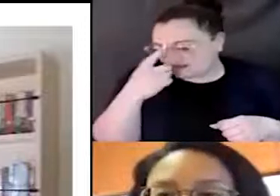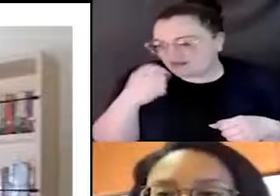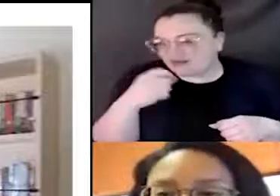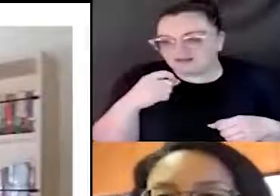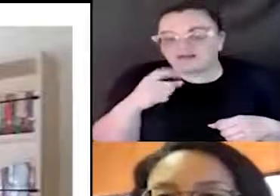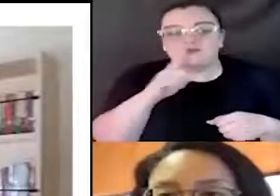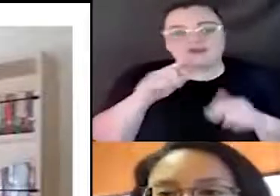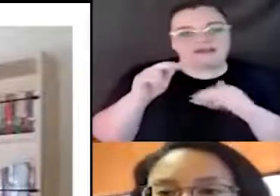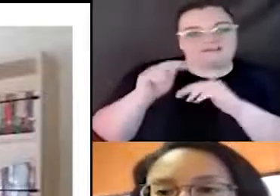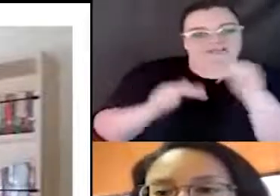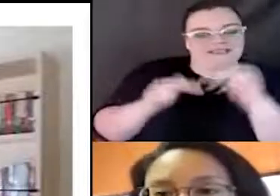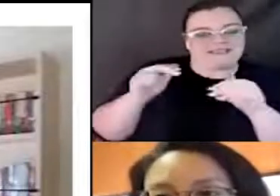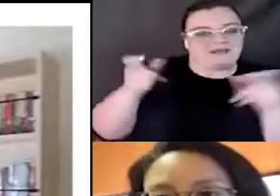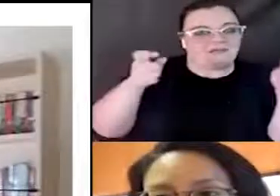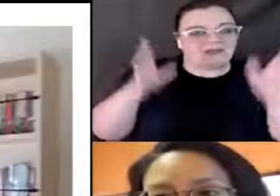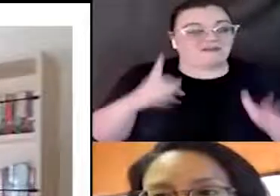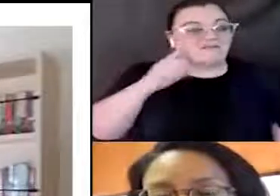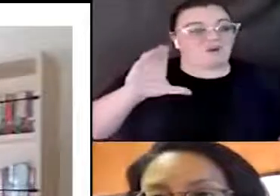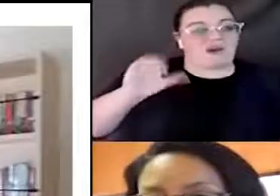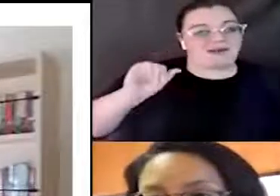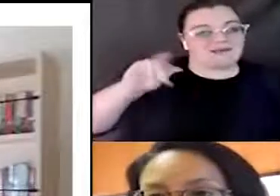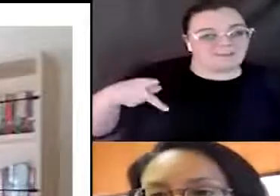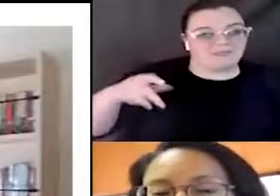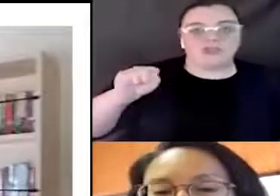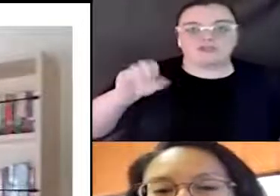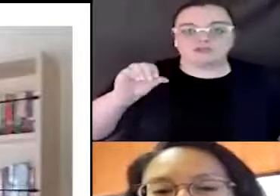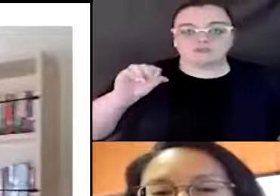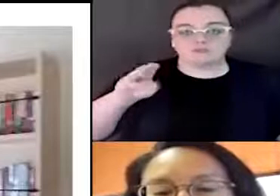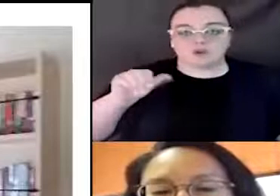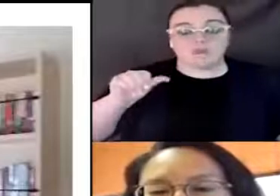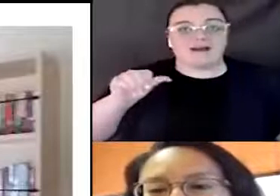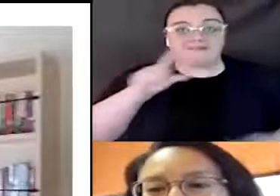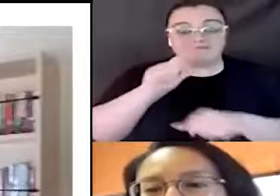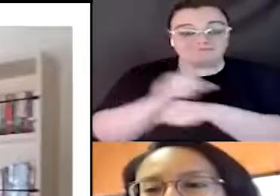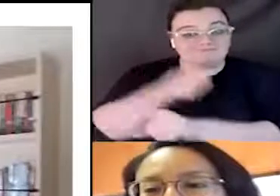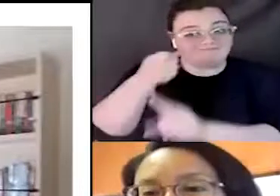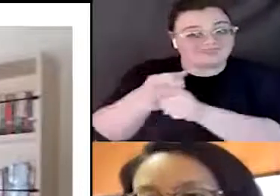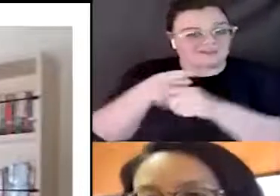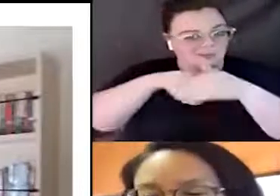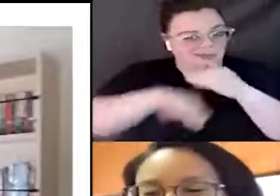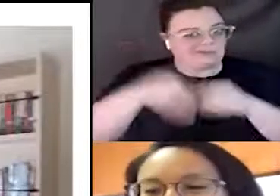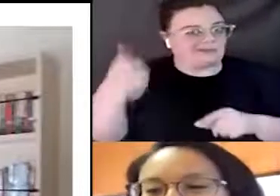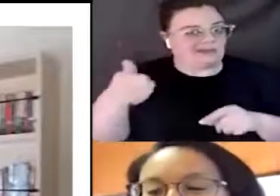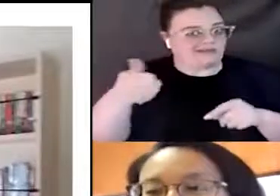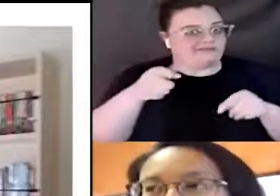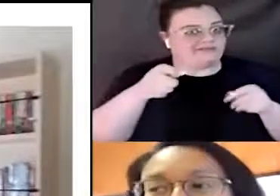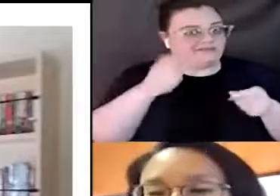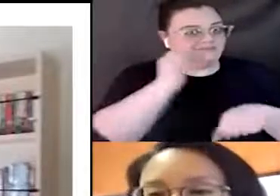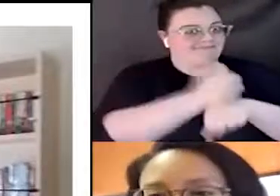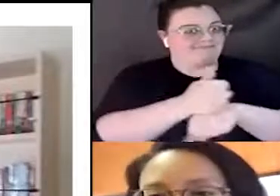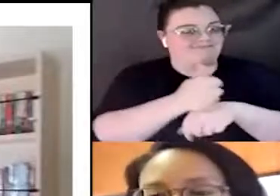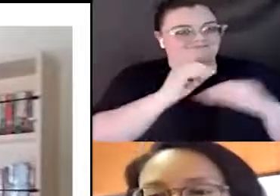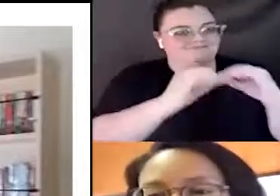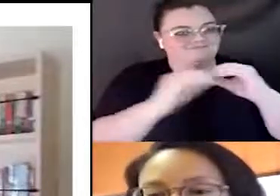facilities manager for CAP Sonoma who did this project on his own. Because of COVID, all